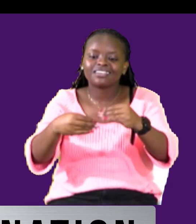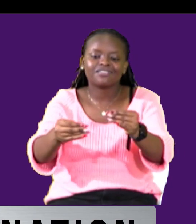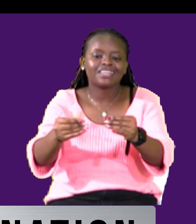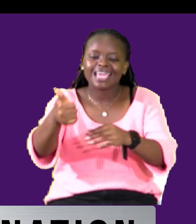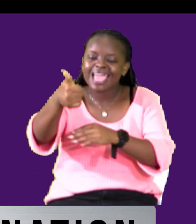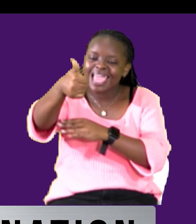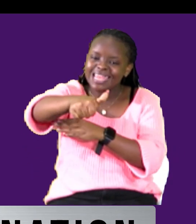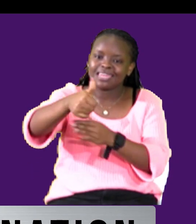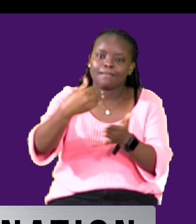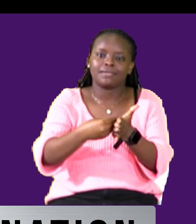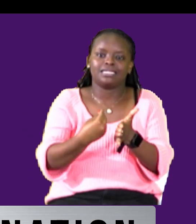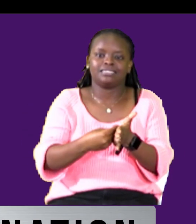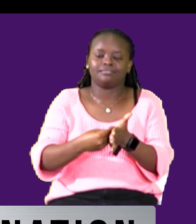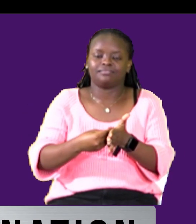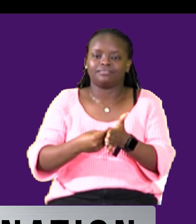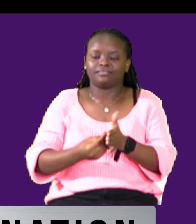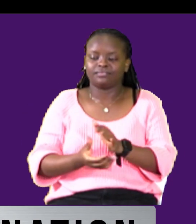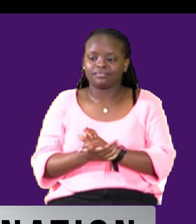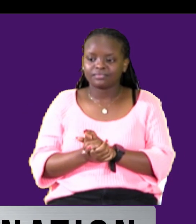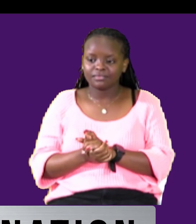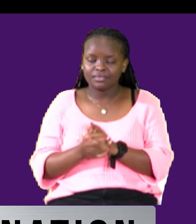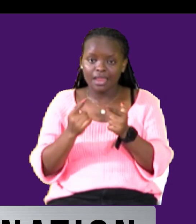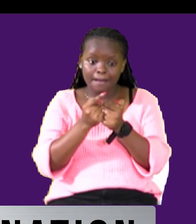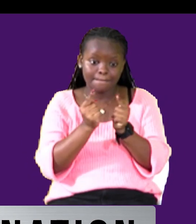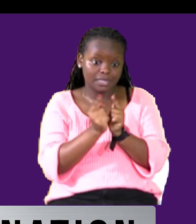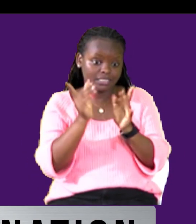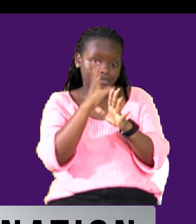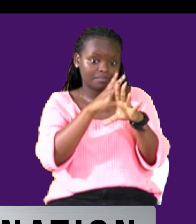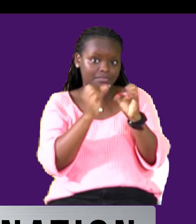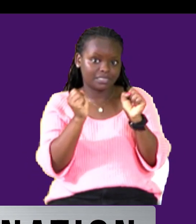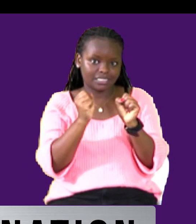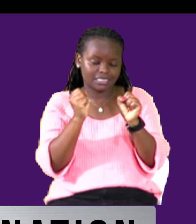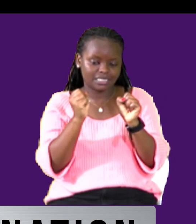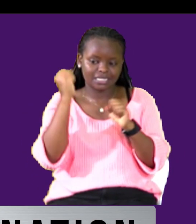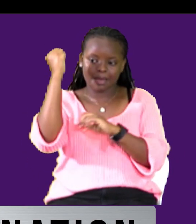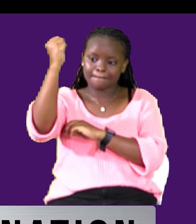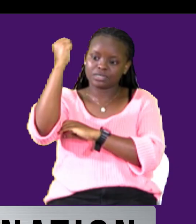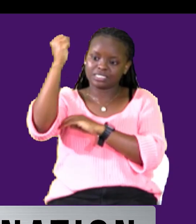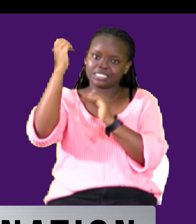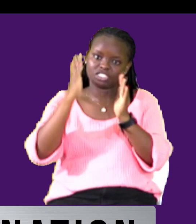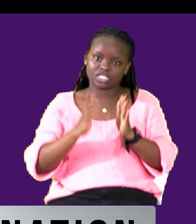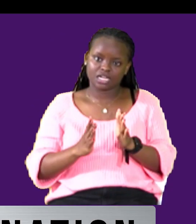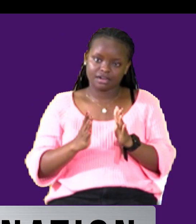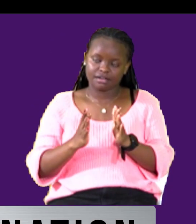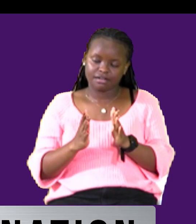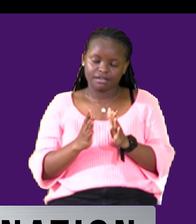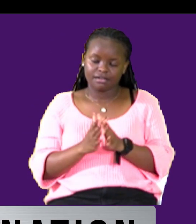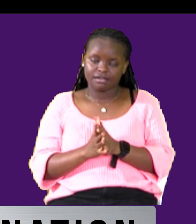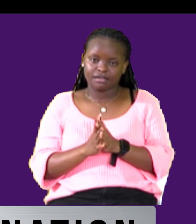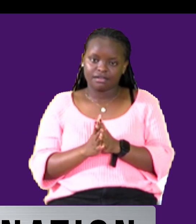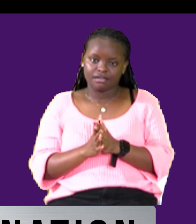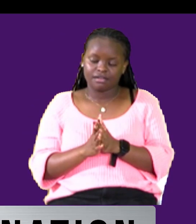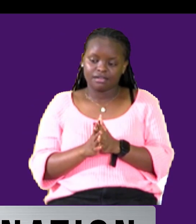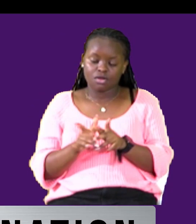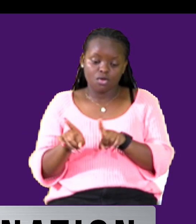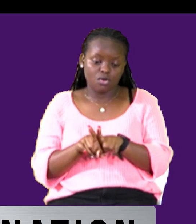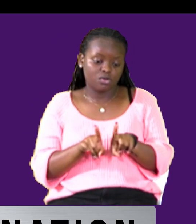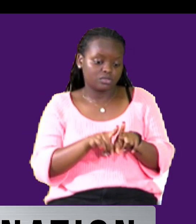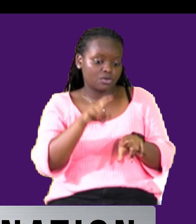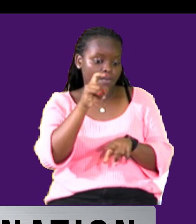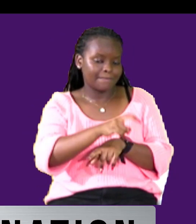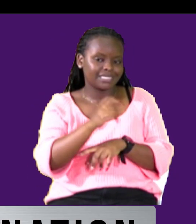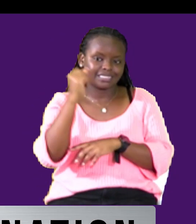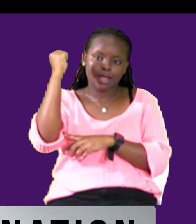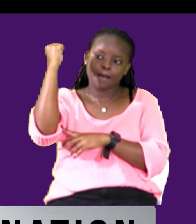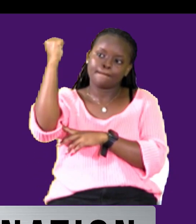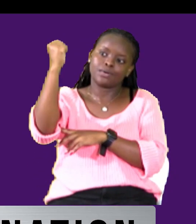money. So that is underdevelopment. Now, but the president, being a politician as he is, he also must politic.